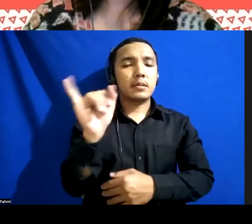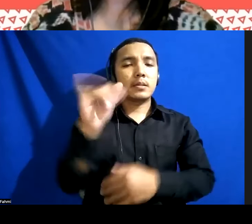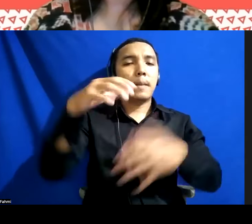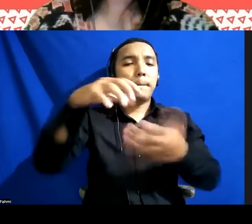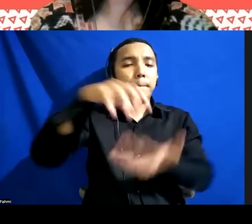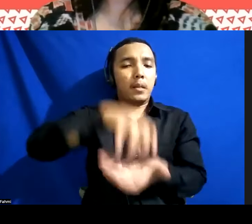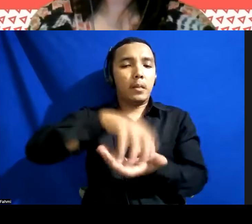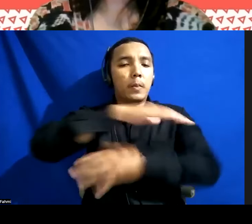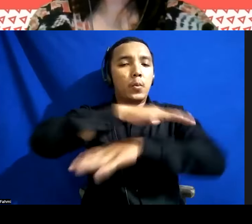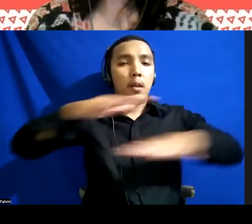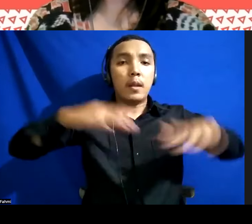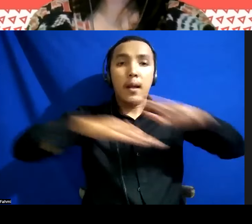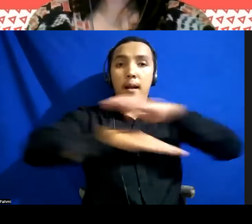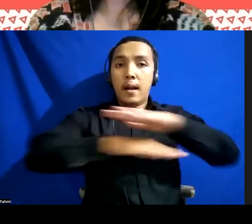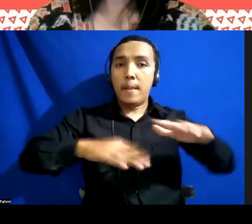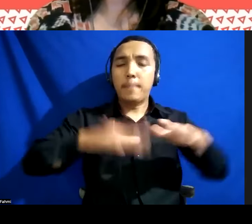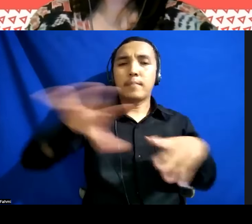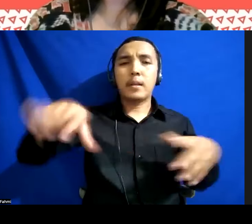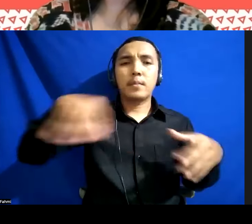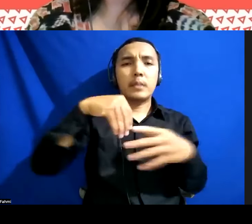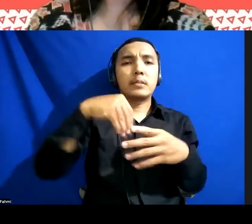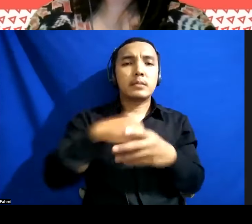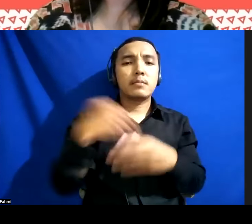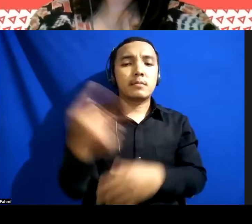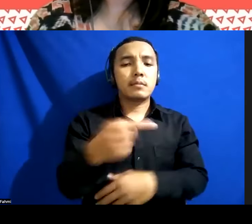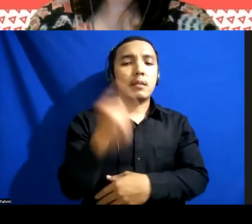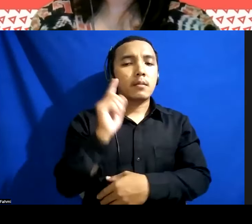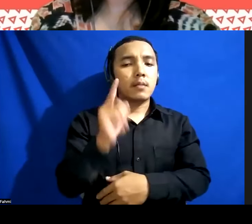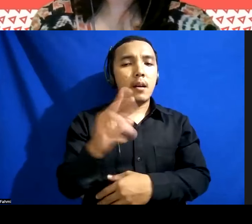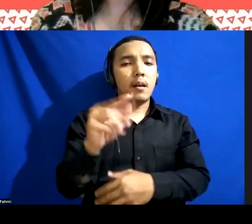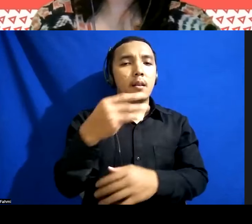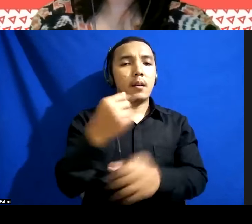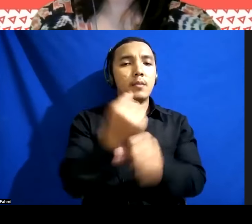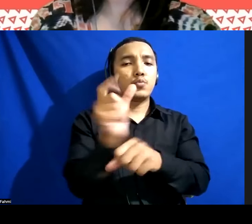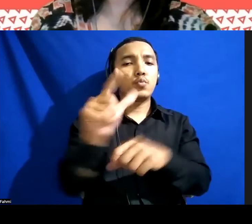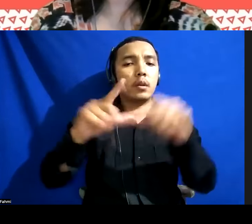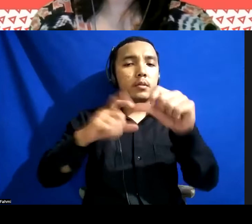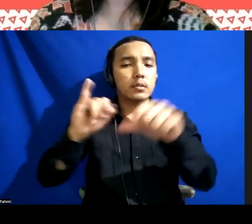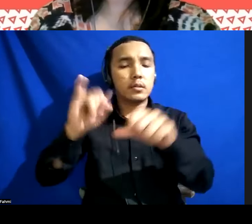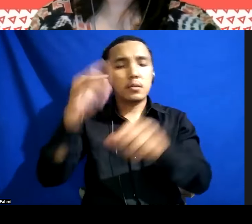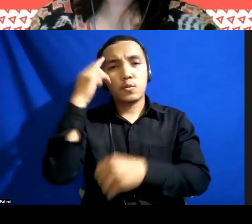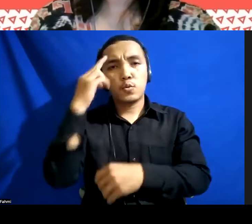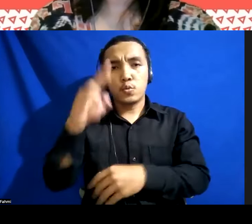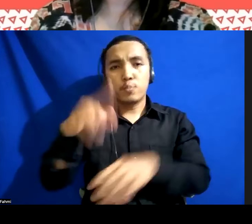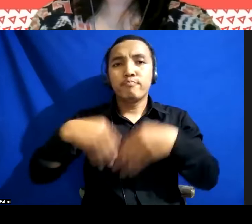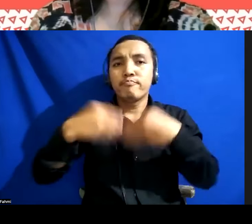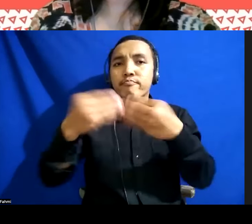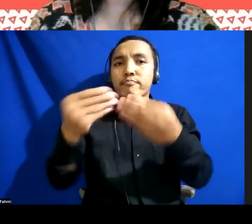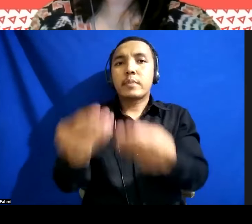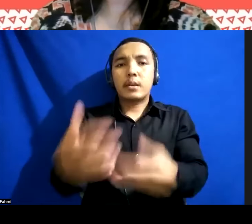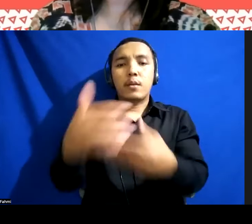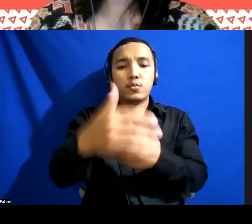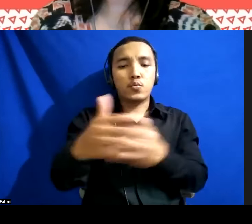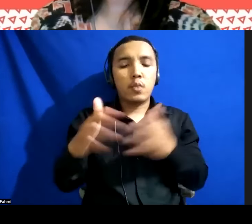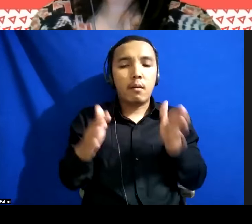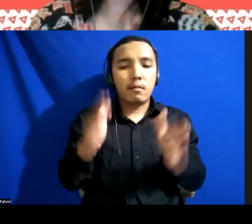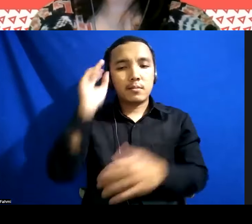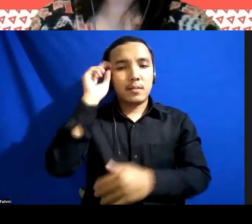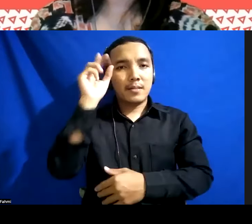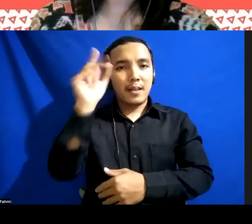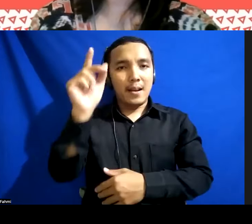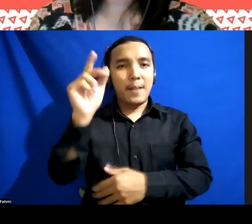and recreation. And we also have them participating in development planning